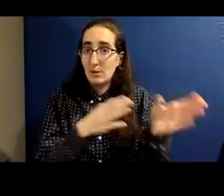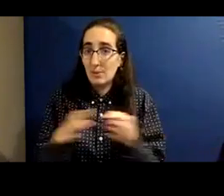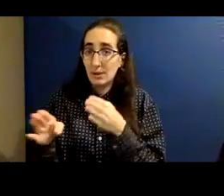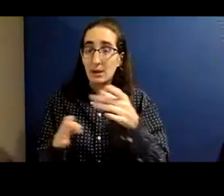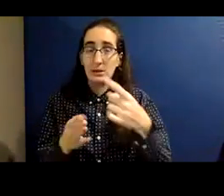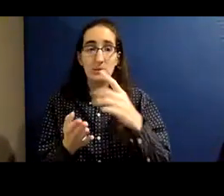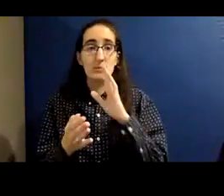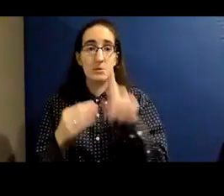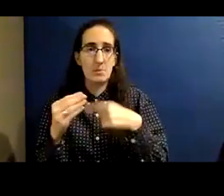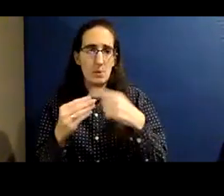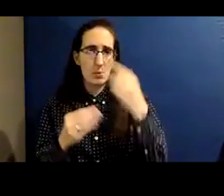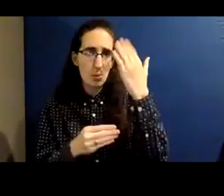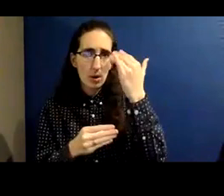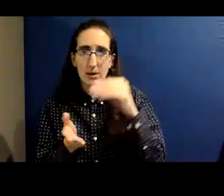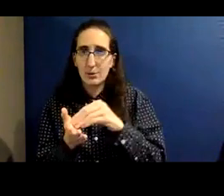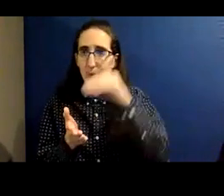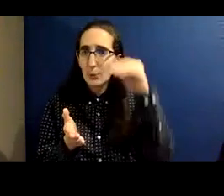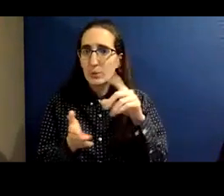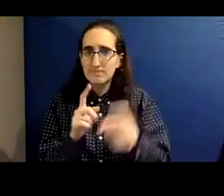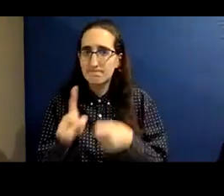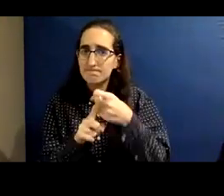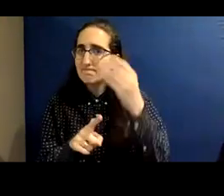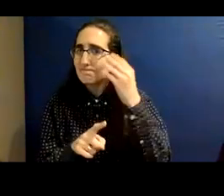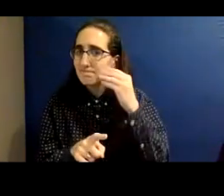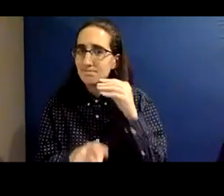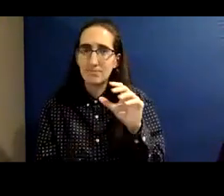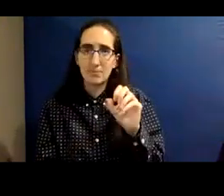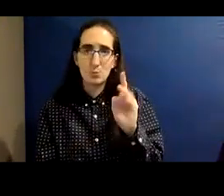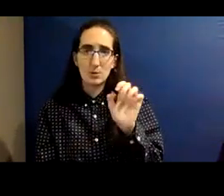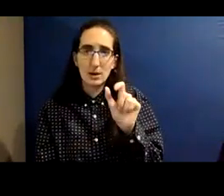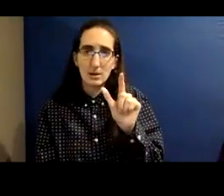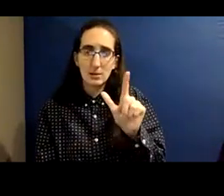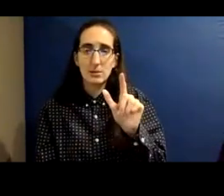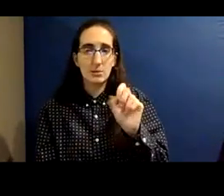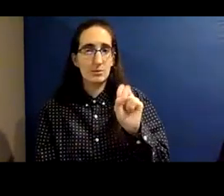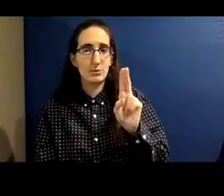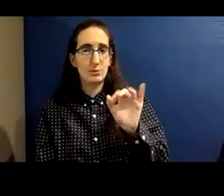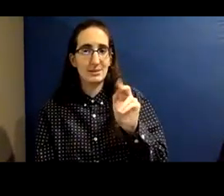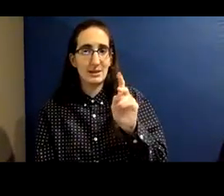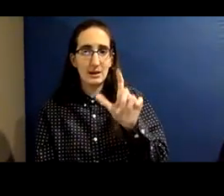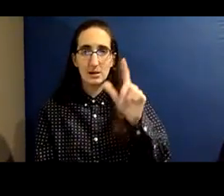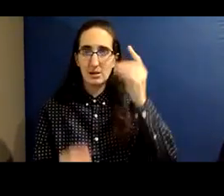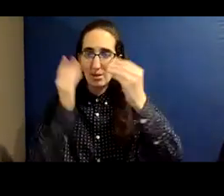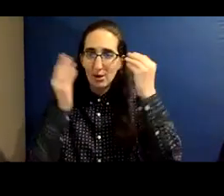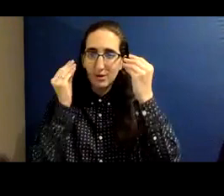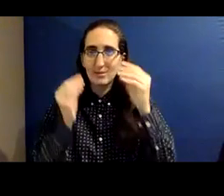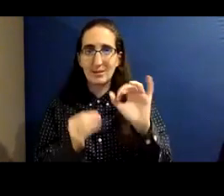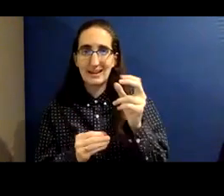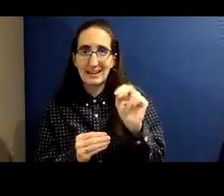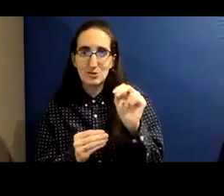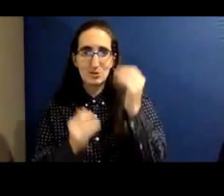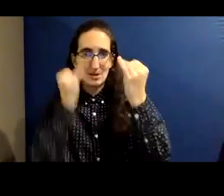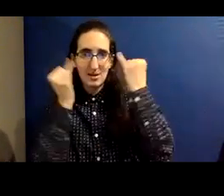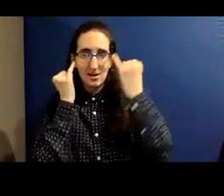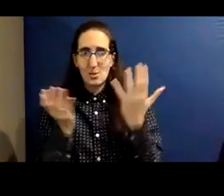about why students are having these suicidal ideations or suicidal thoughts, and what we can do to help them through the